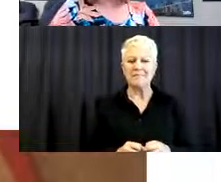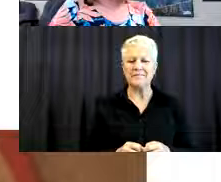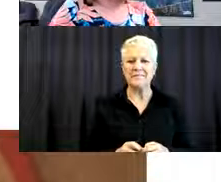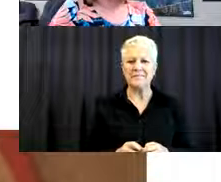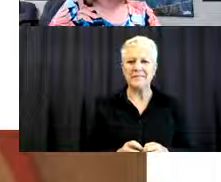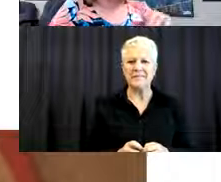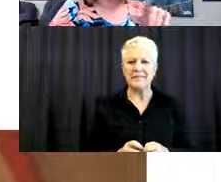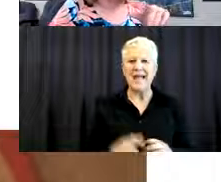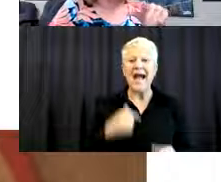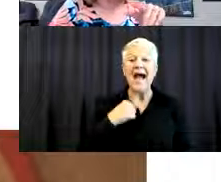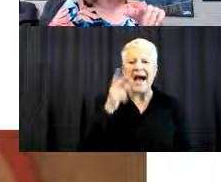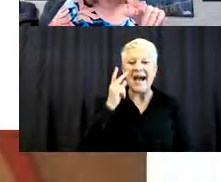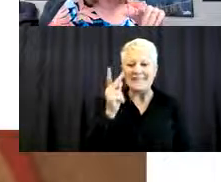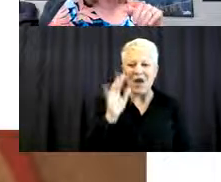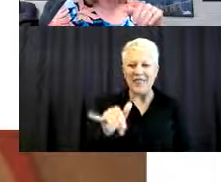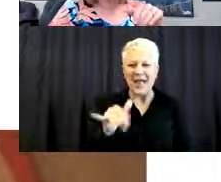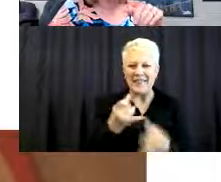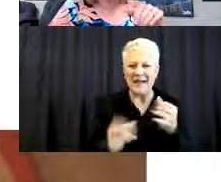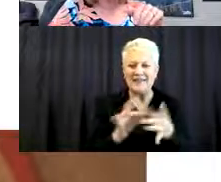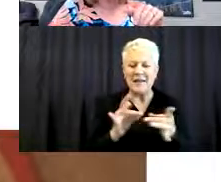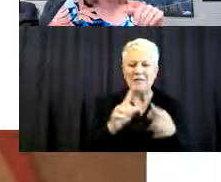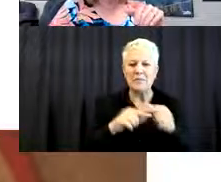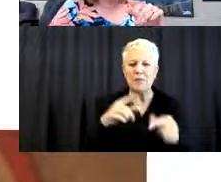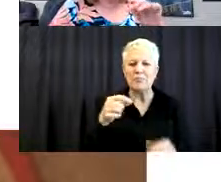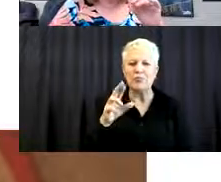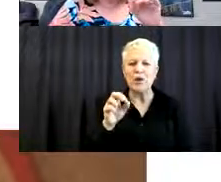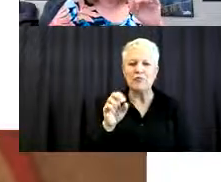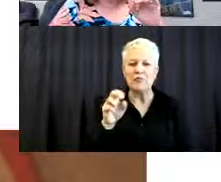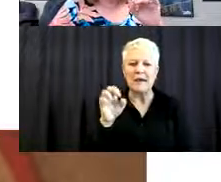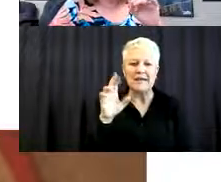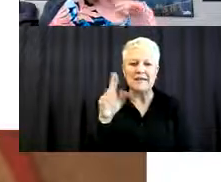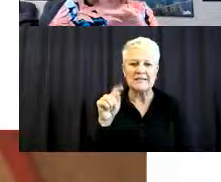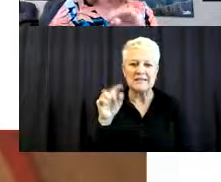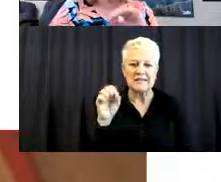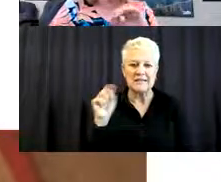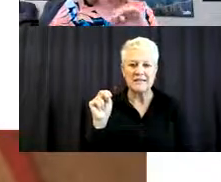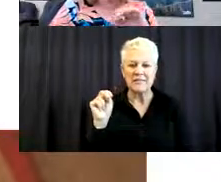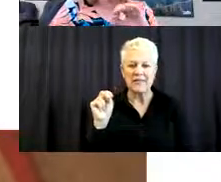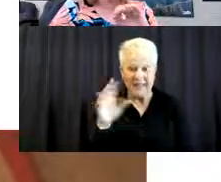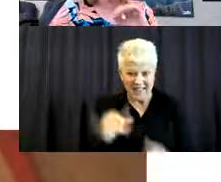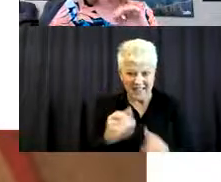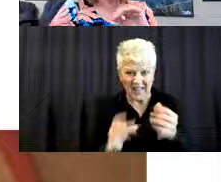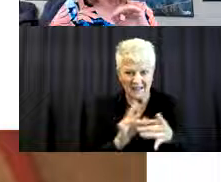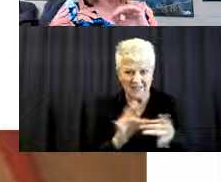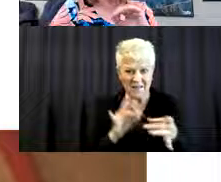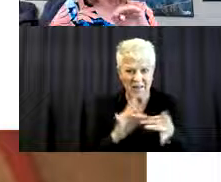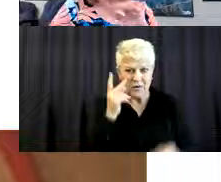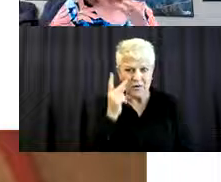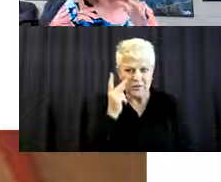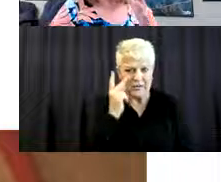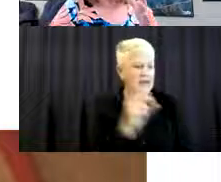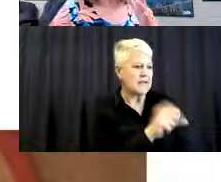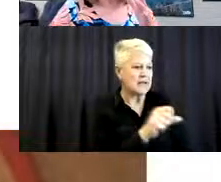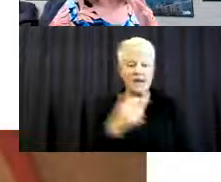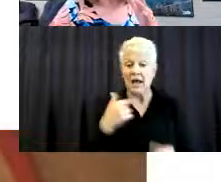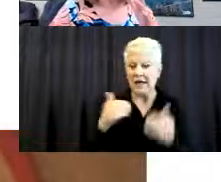and I saw that last one about Penricton. And is that the last one, Kristen? Yes. I can